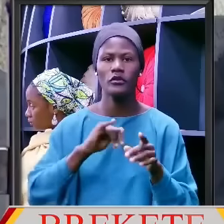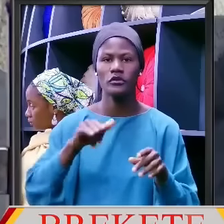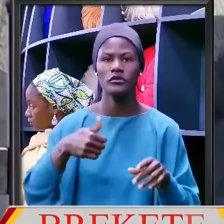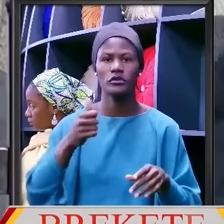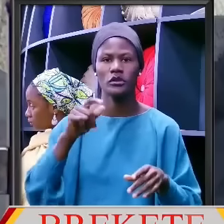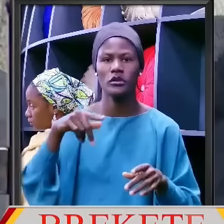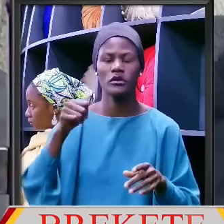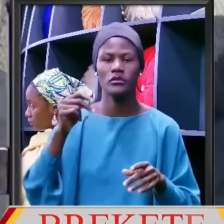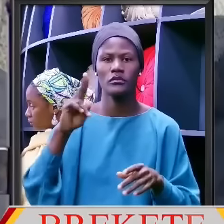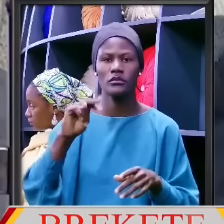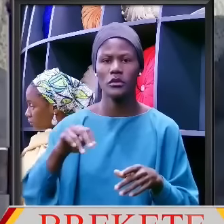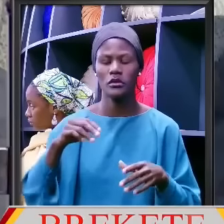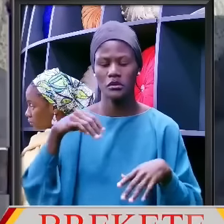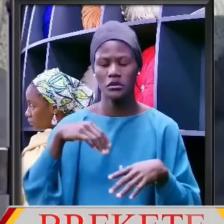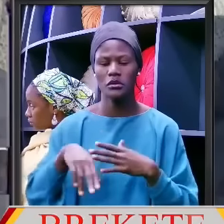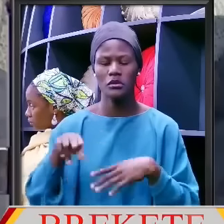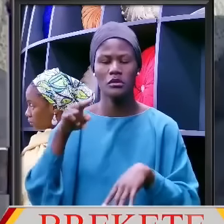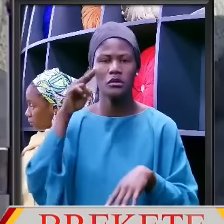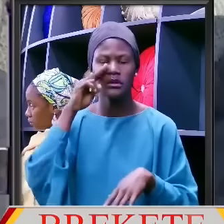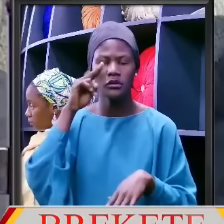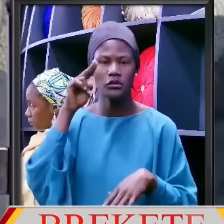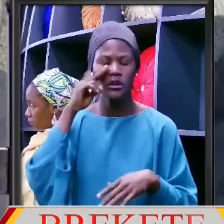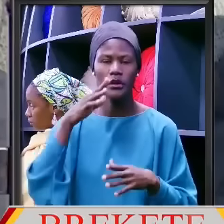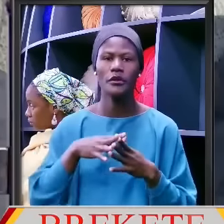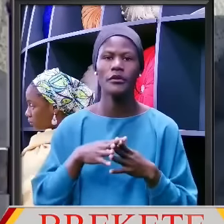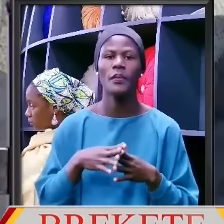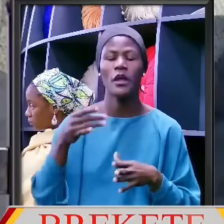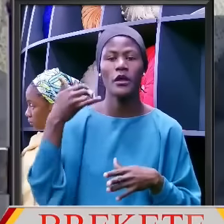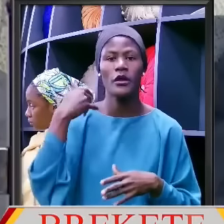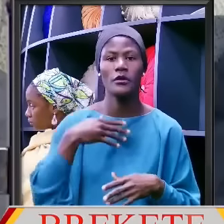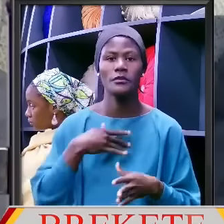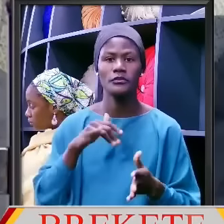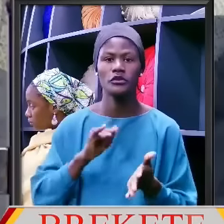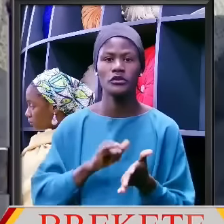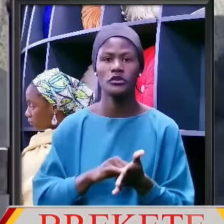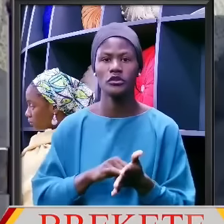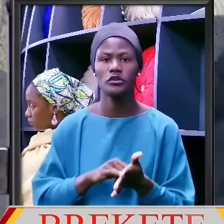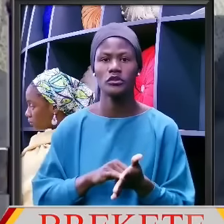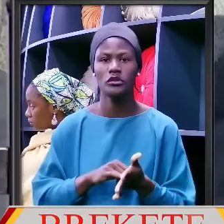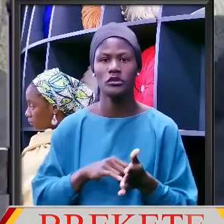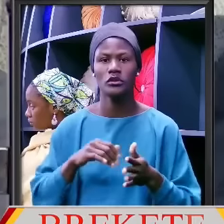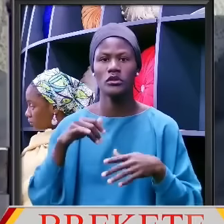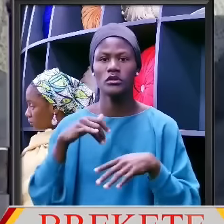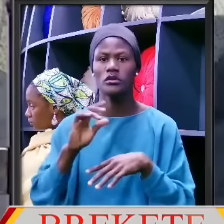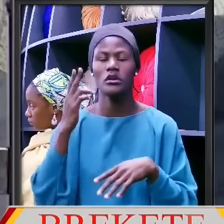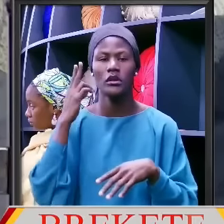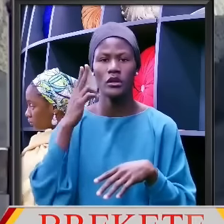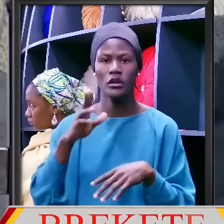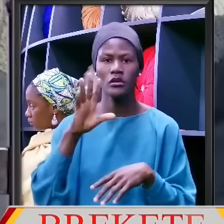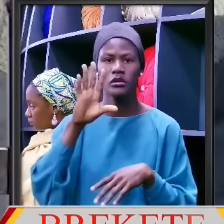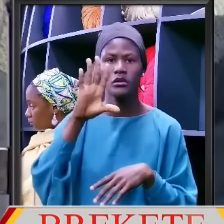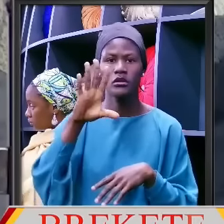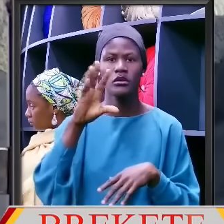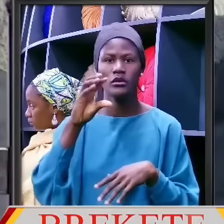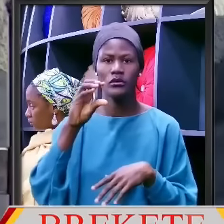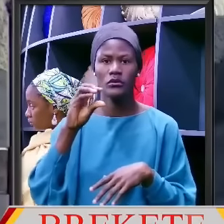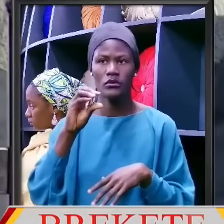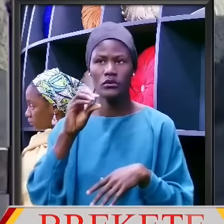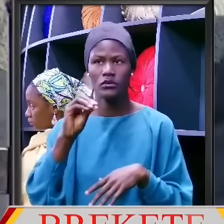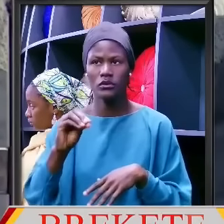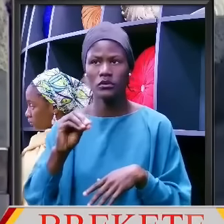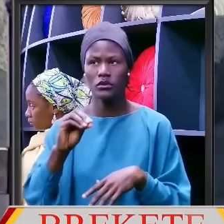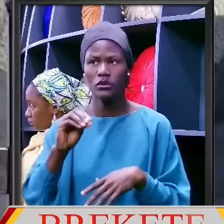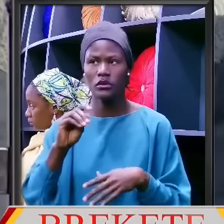still in Nigeria. So he called me that I should send him the $50,000 to